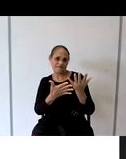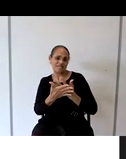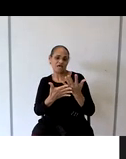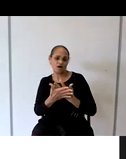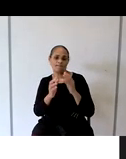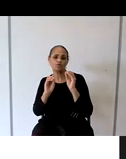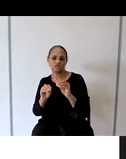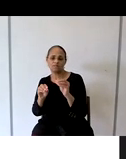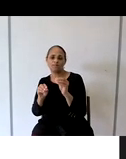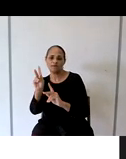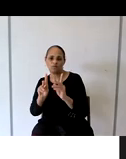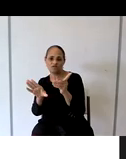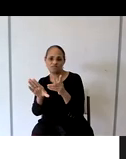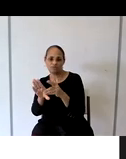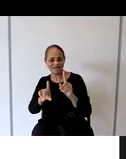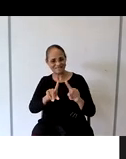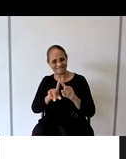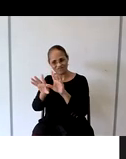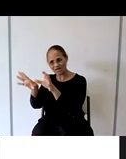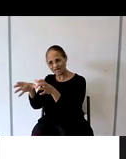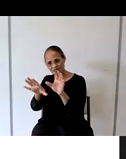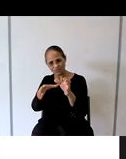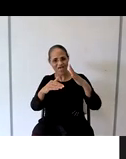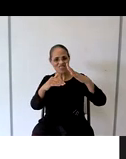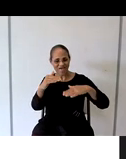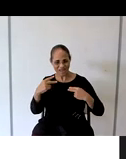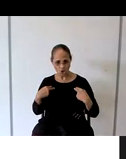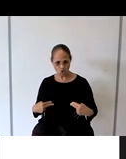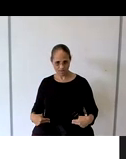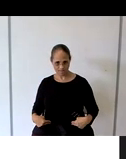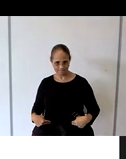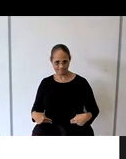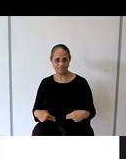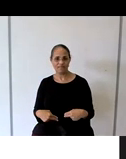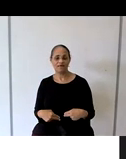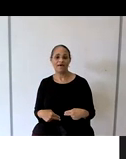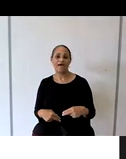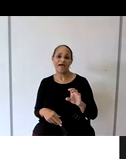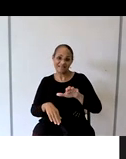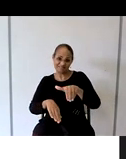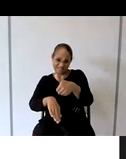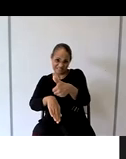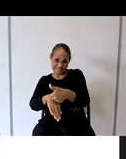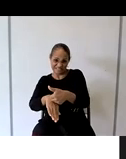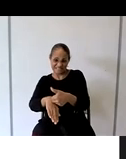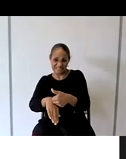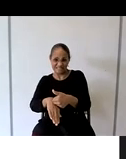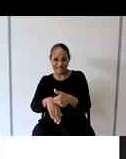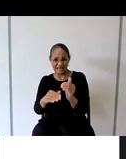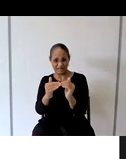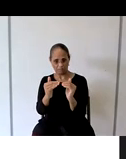into other categories than a human being. And it kind of sets a little bit of a low